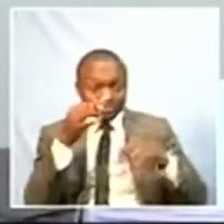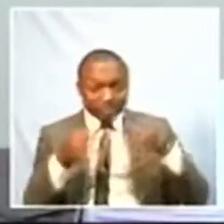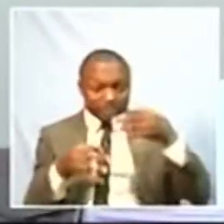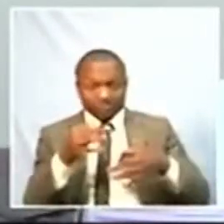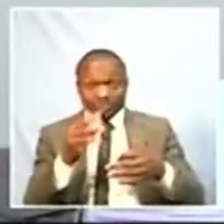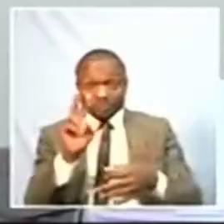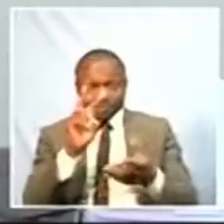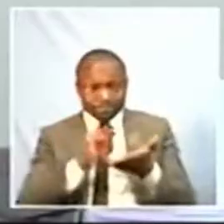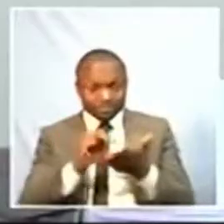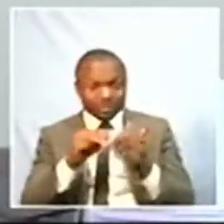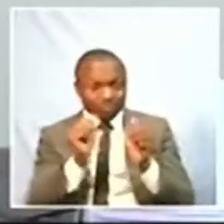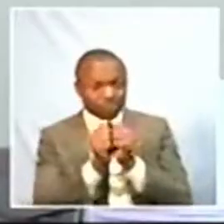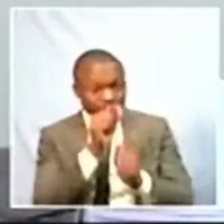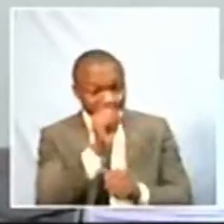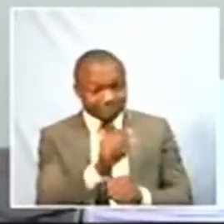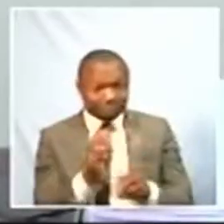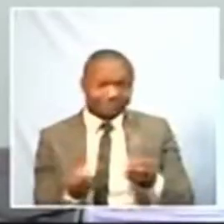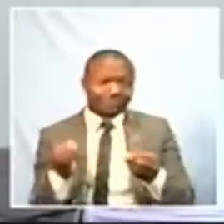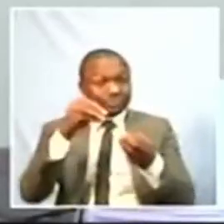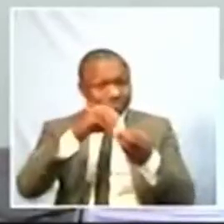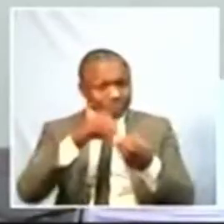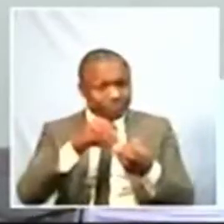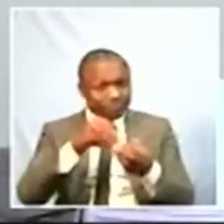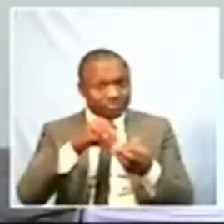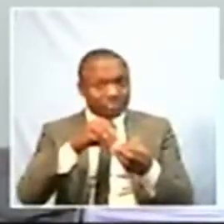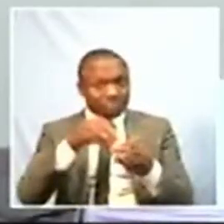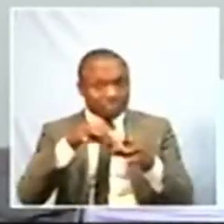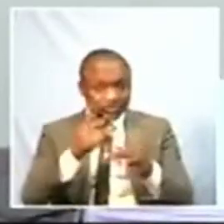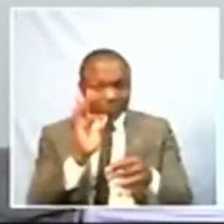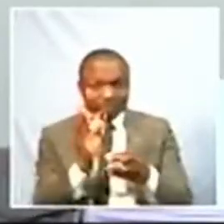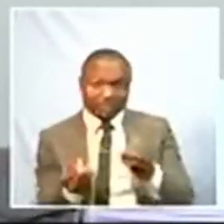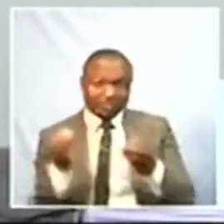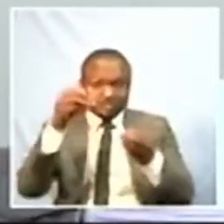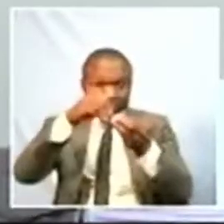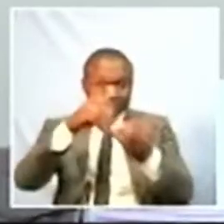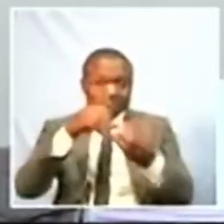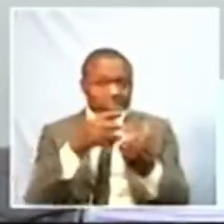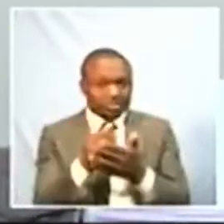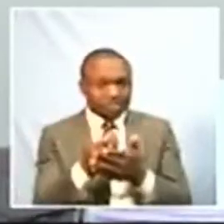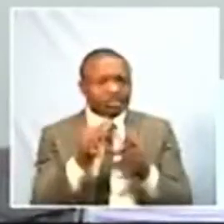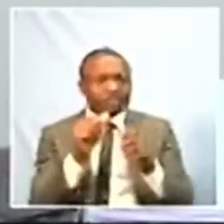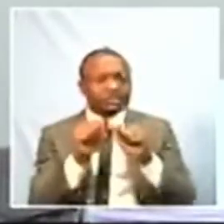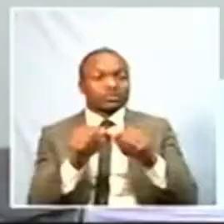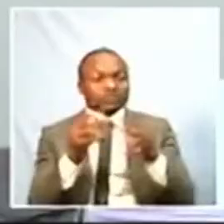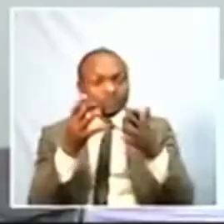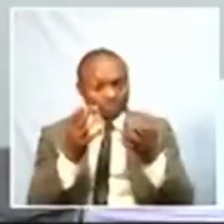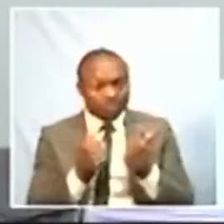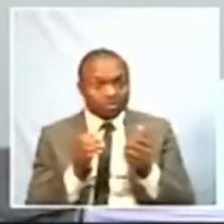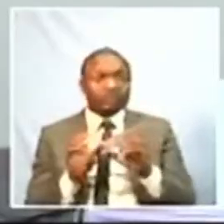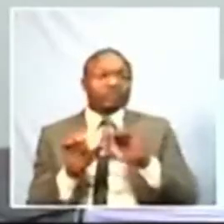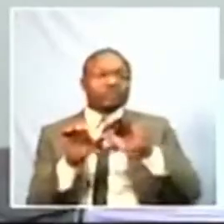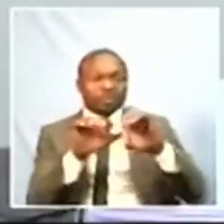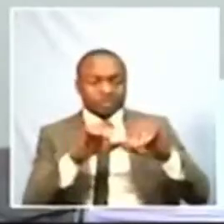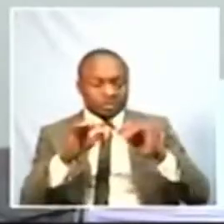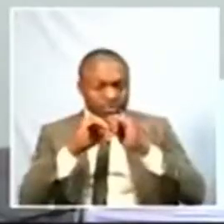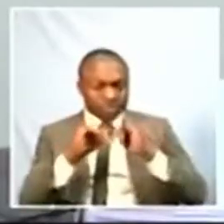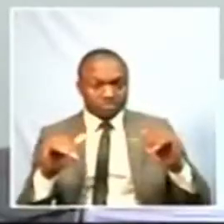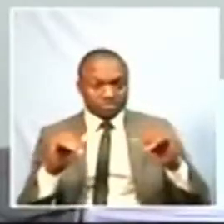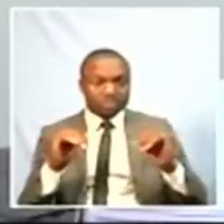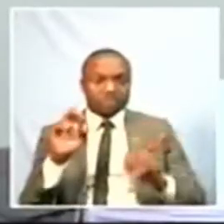you, are you going to add, are you going to find the additional funds, or you still want to do it separately for